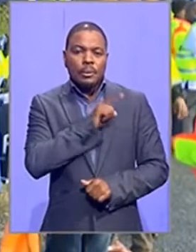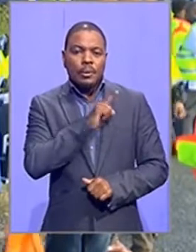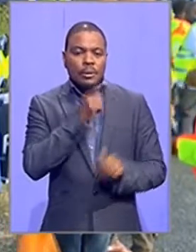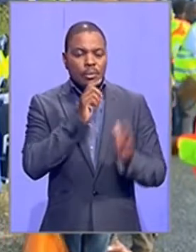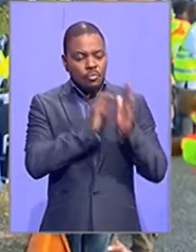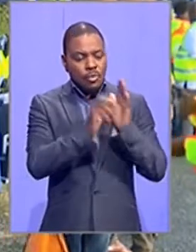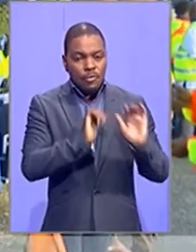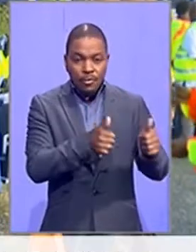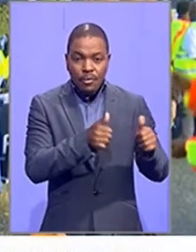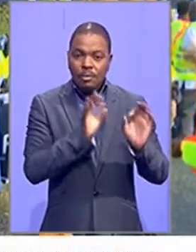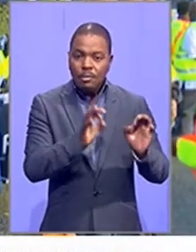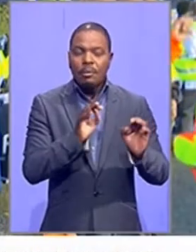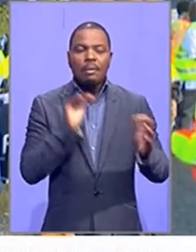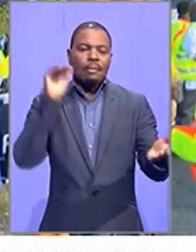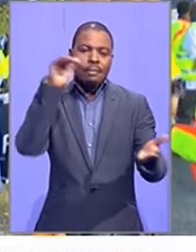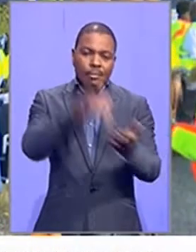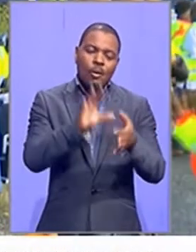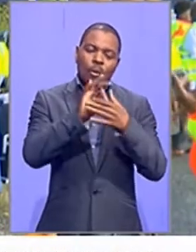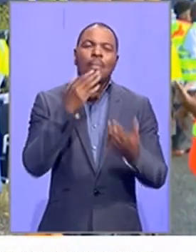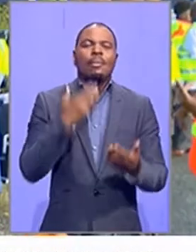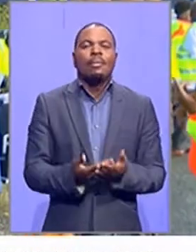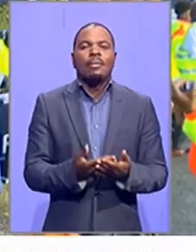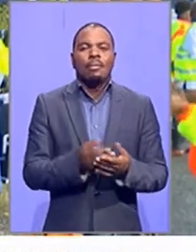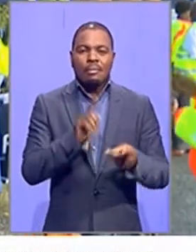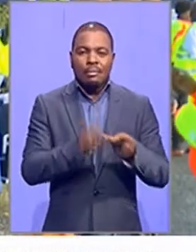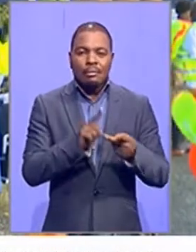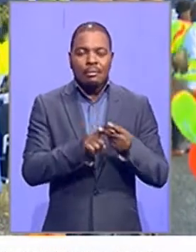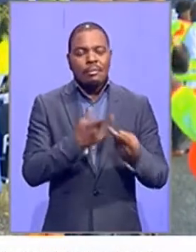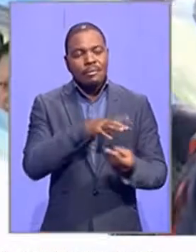tsela ke yona se se tla ba fitishago ka gae go tla dira gore ba kgone